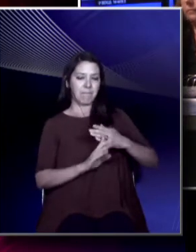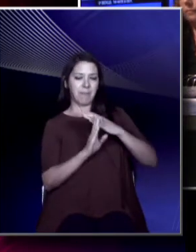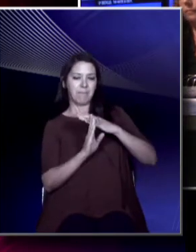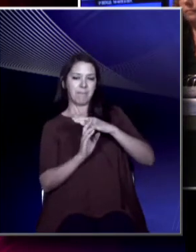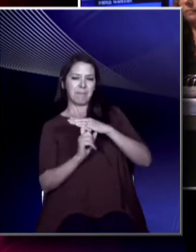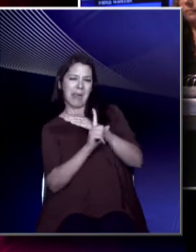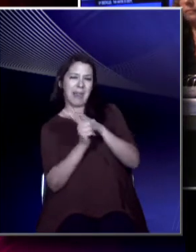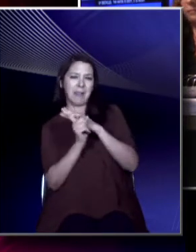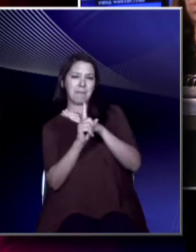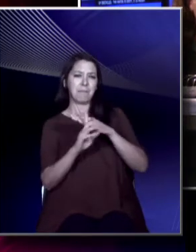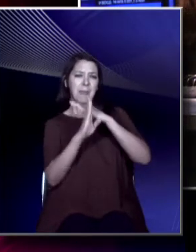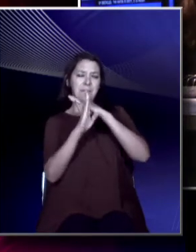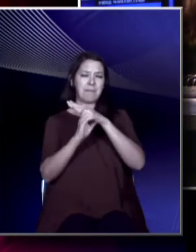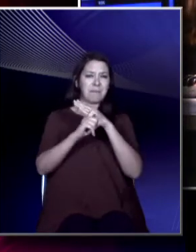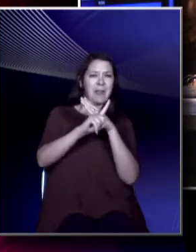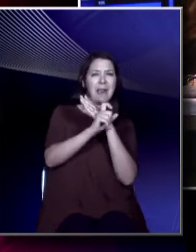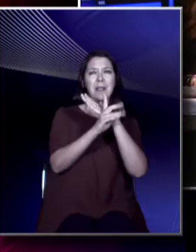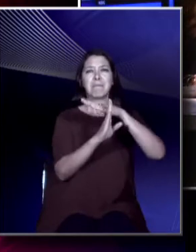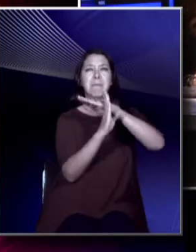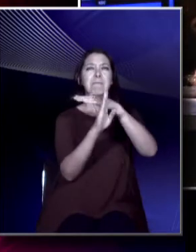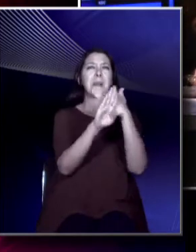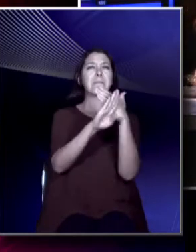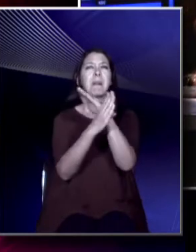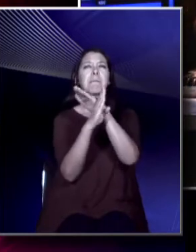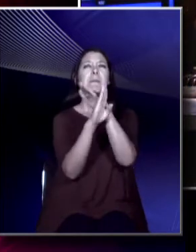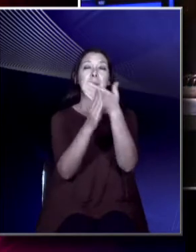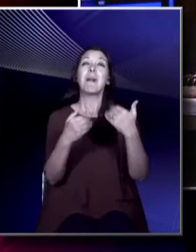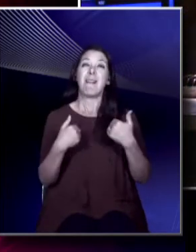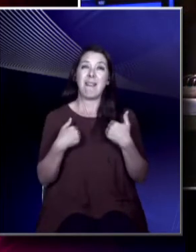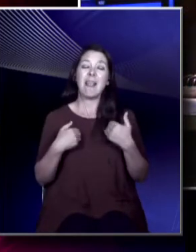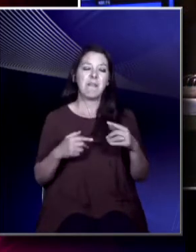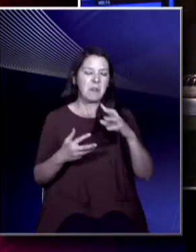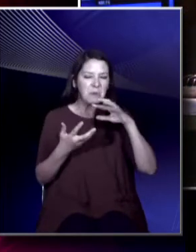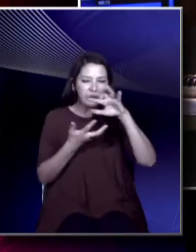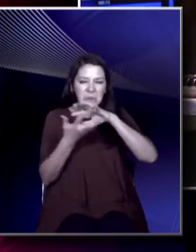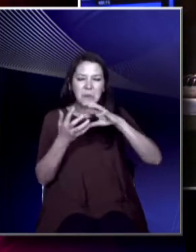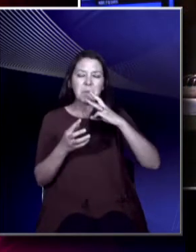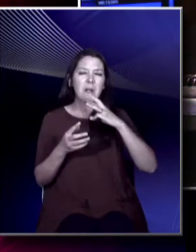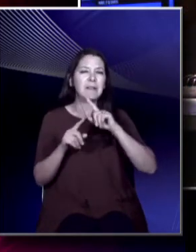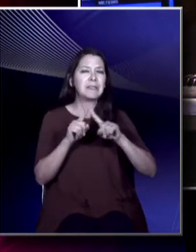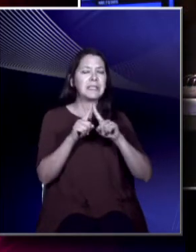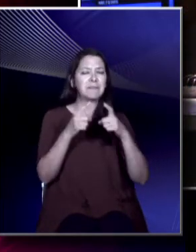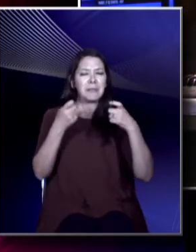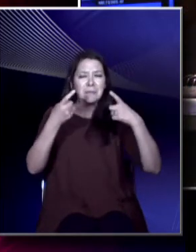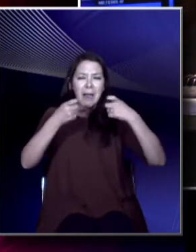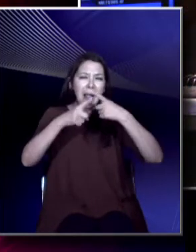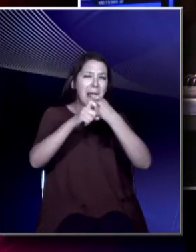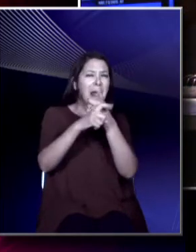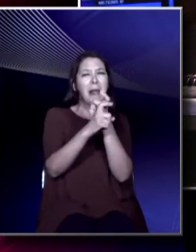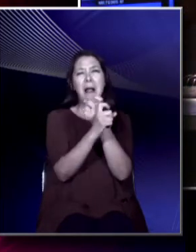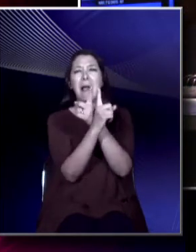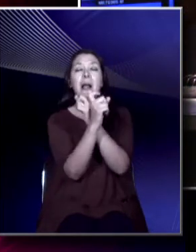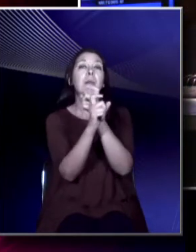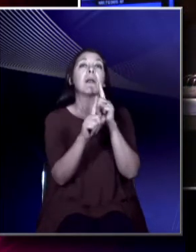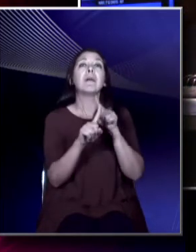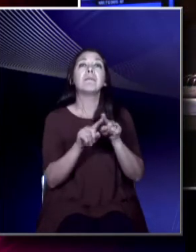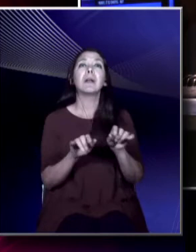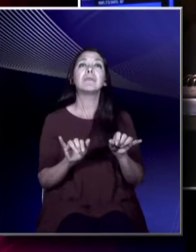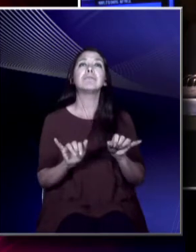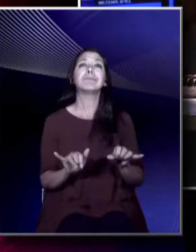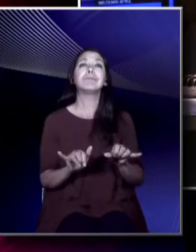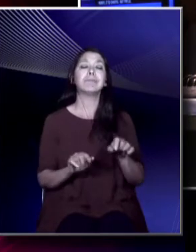muddy, it's murky, it's confusing, it's chaotic. But the lily stem